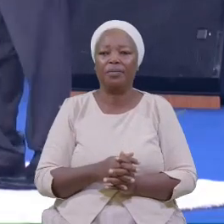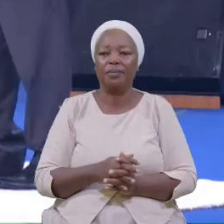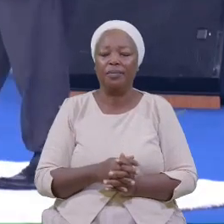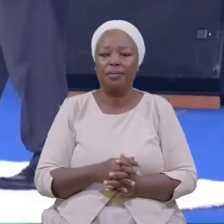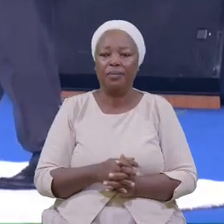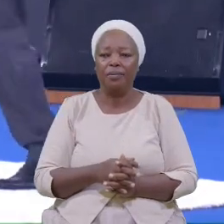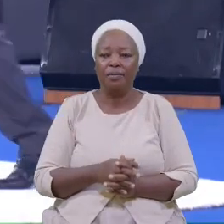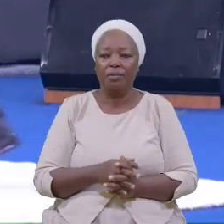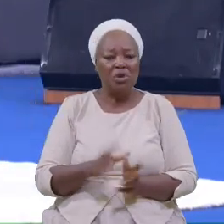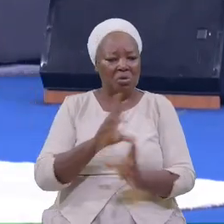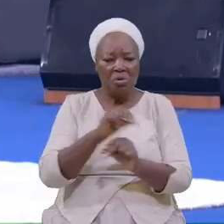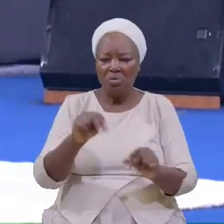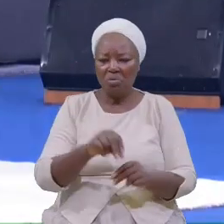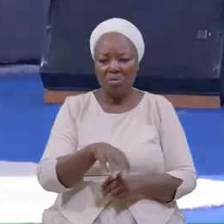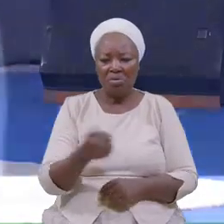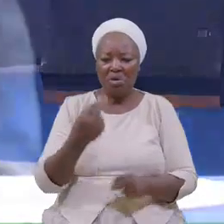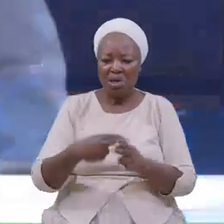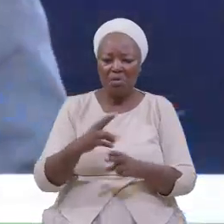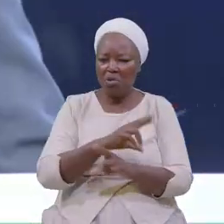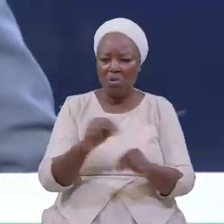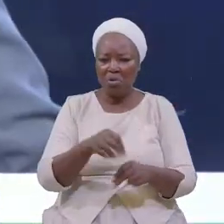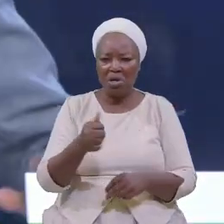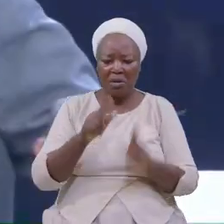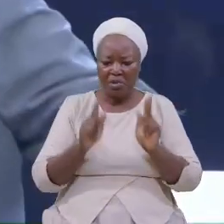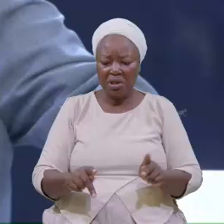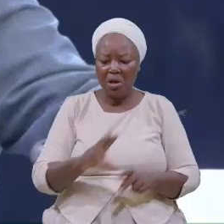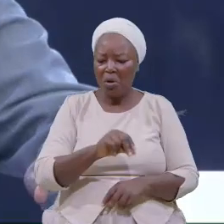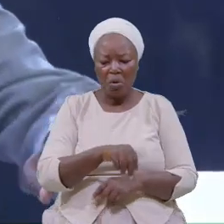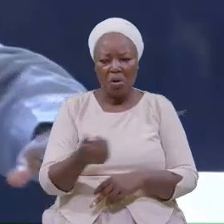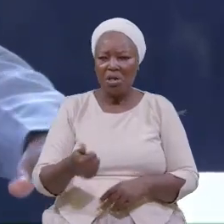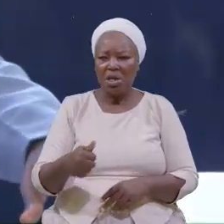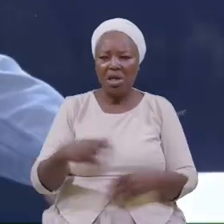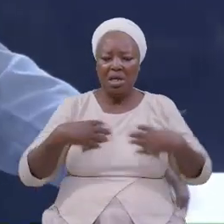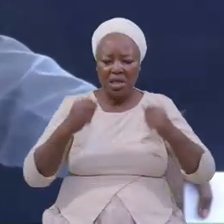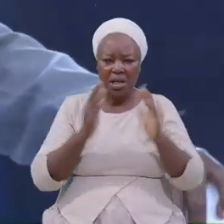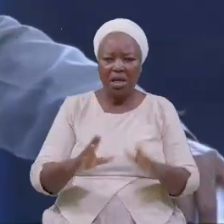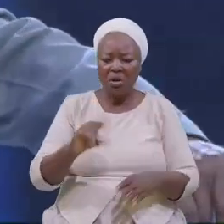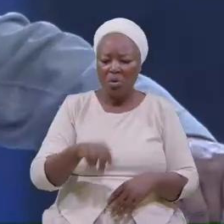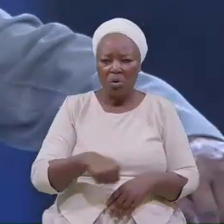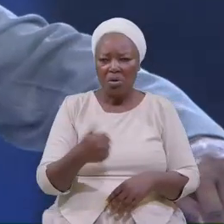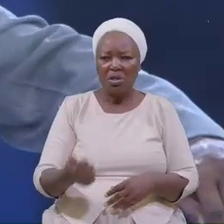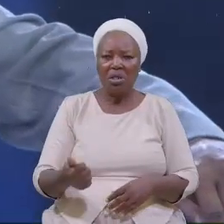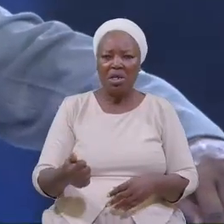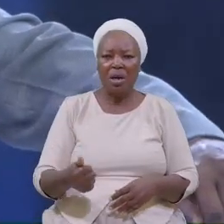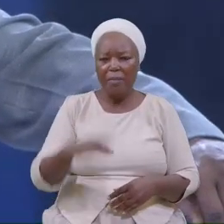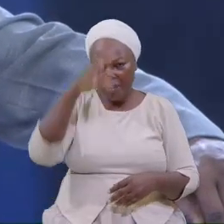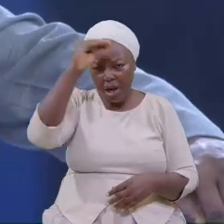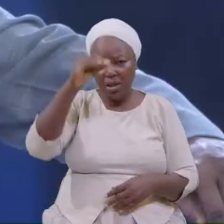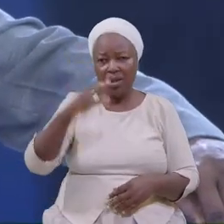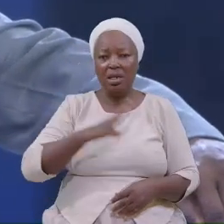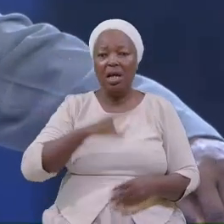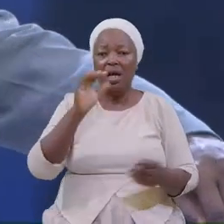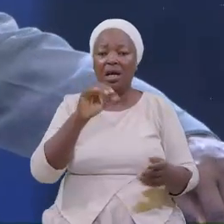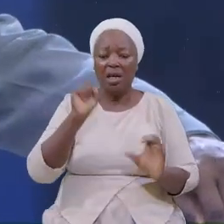No other name, no other person, no other leader, no other human can